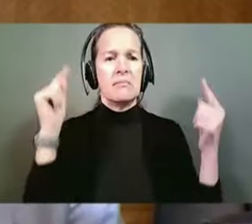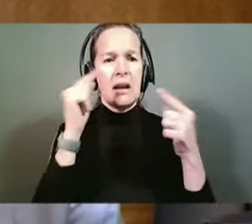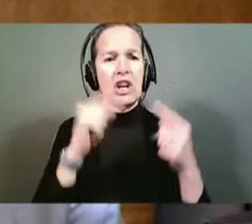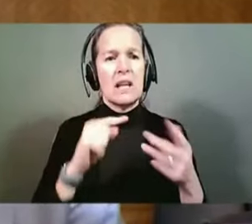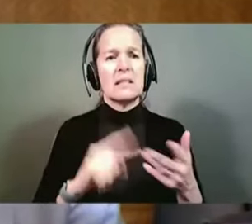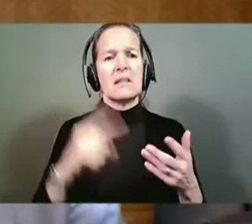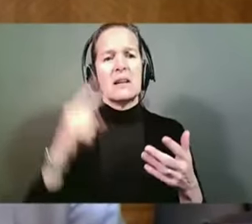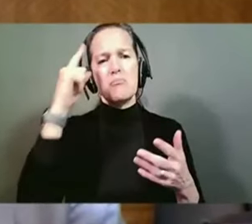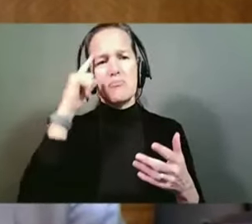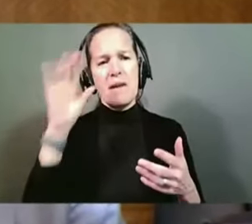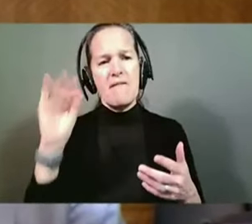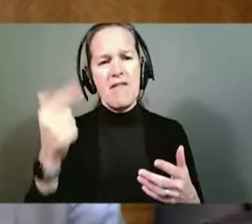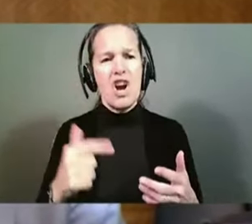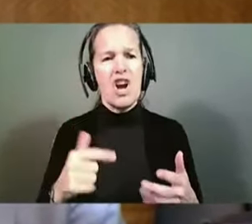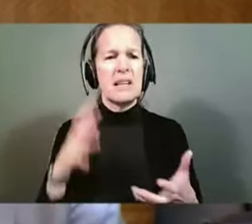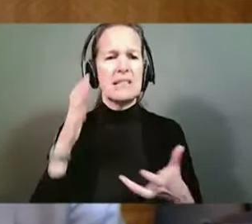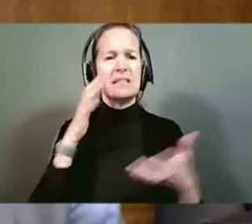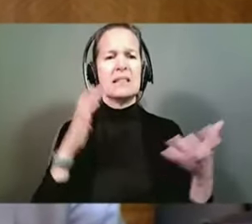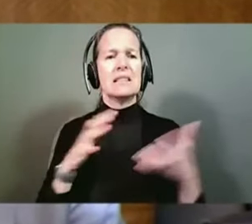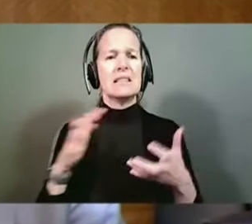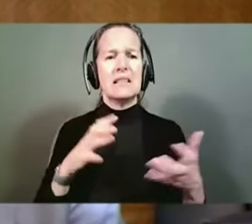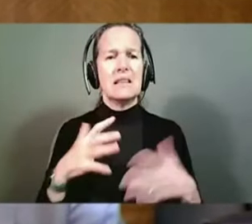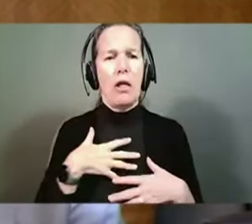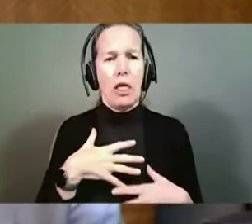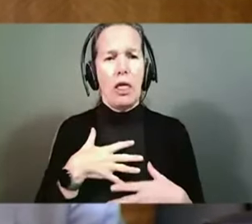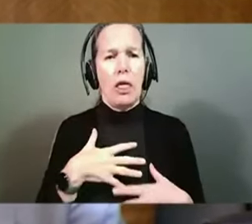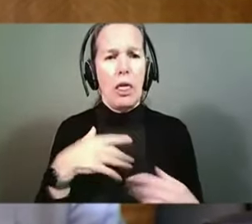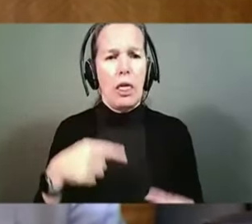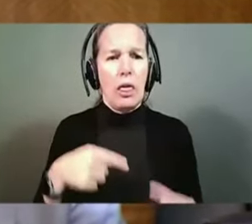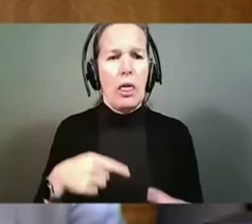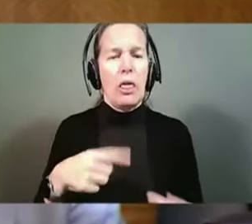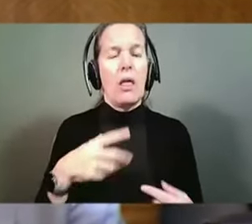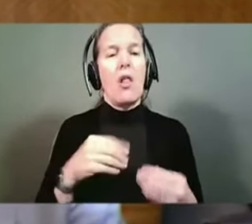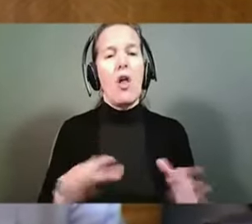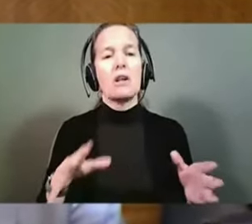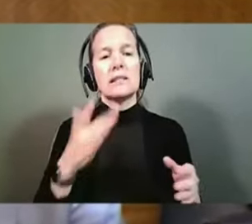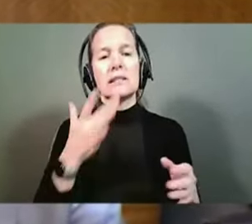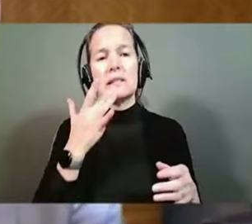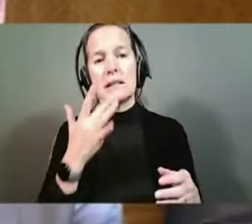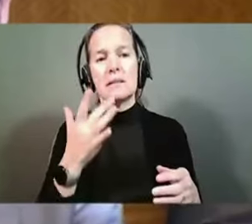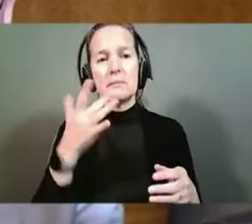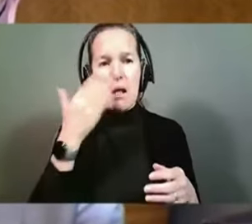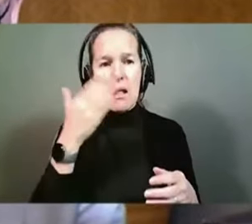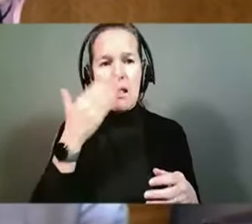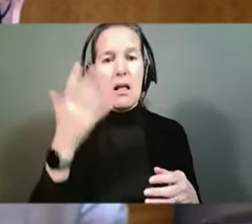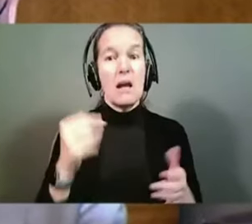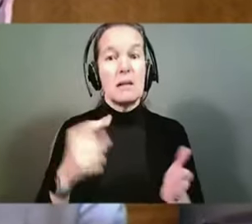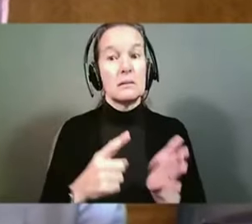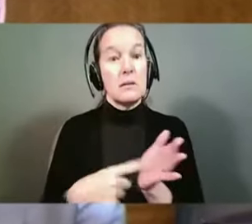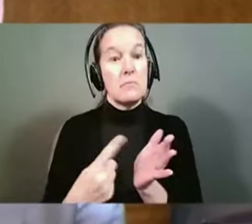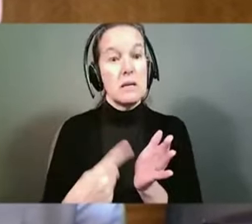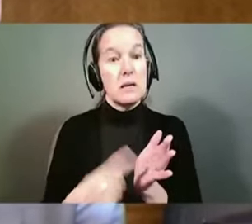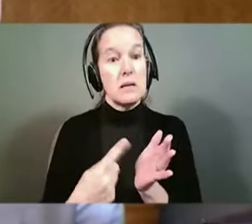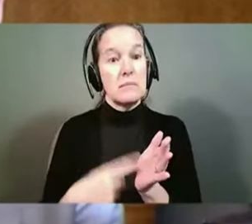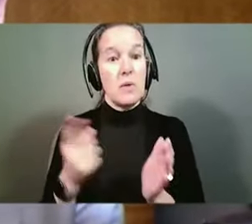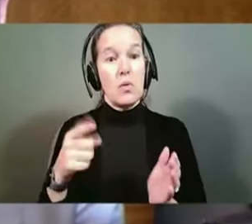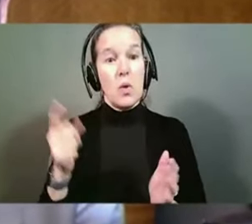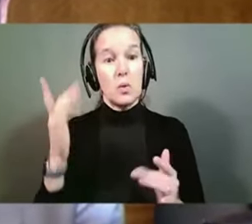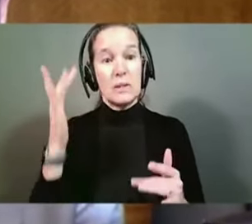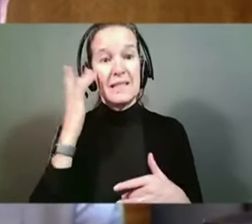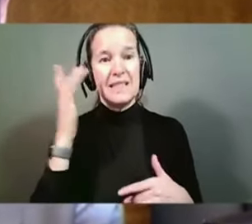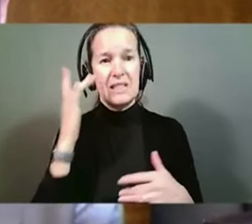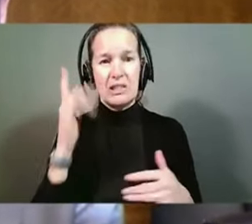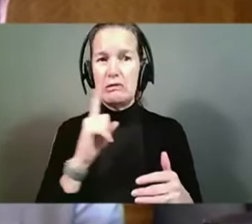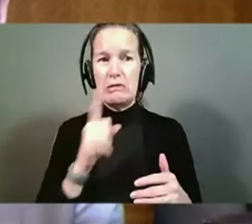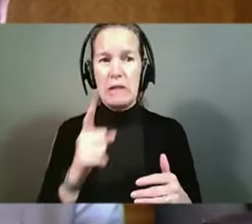dizziness, shortness of breath, loss of smell or taste, and sometimes those diseases can be so debilitating